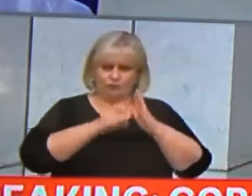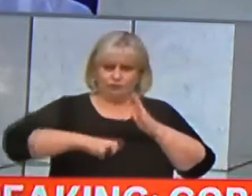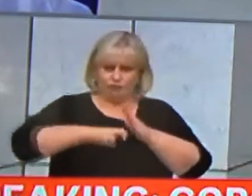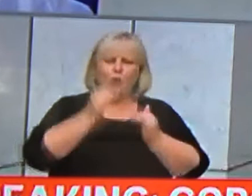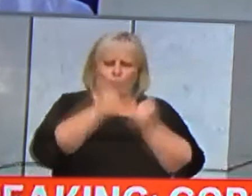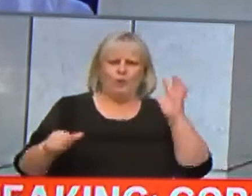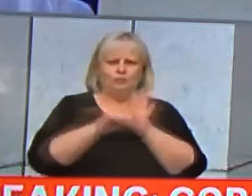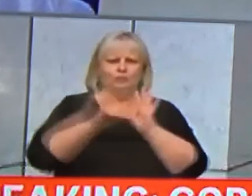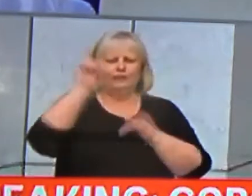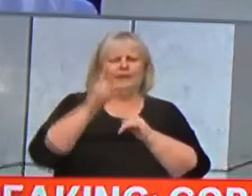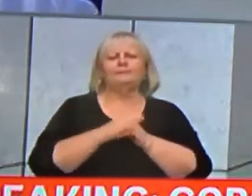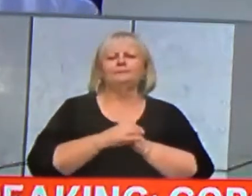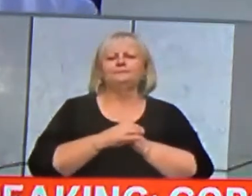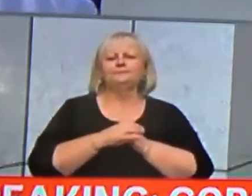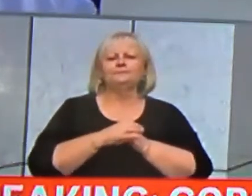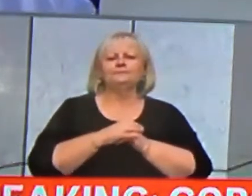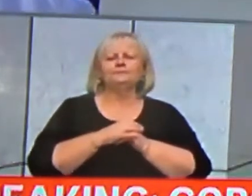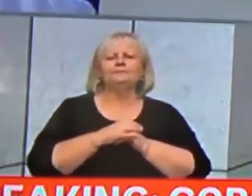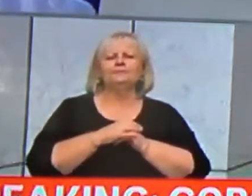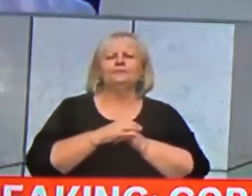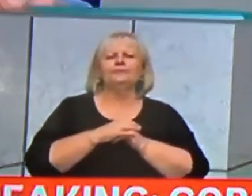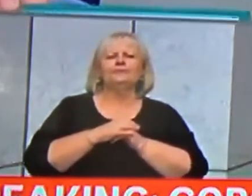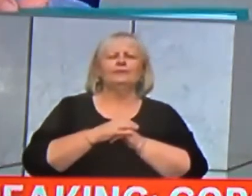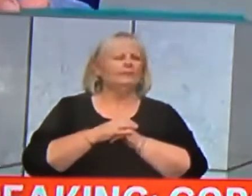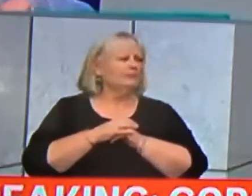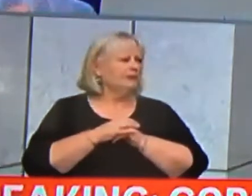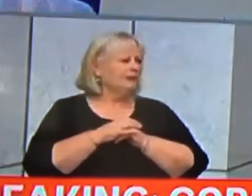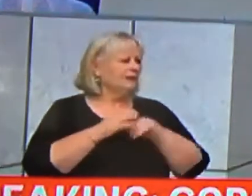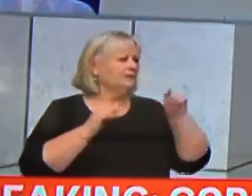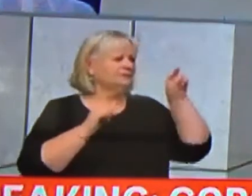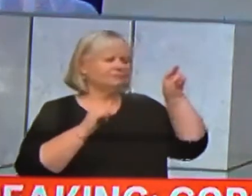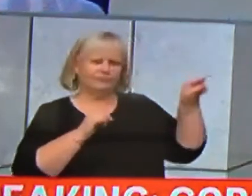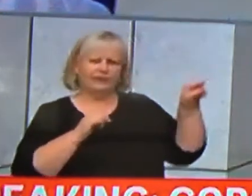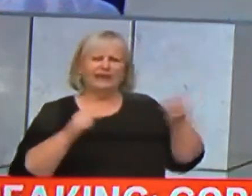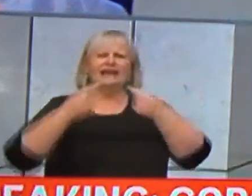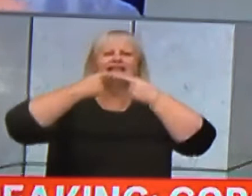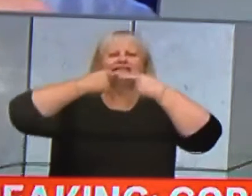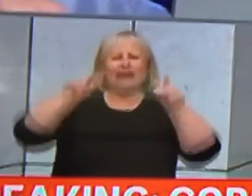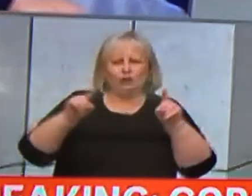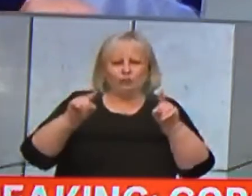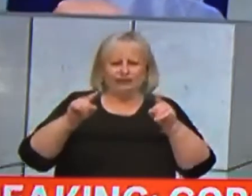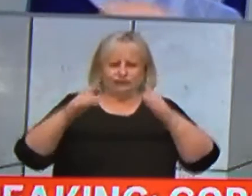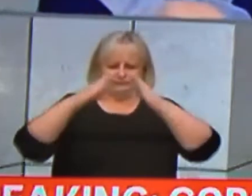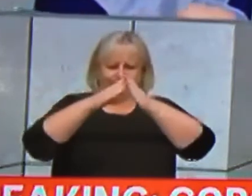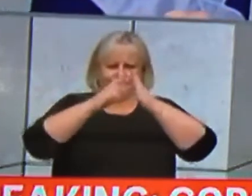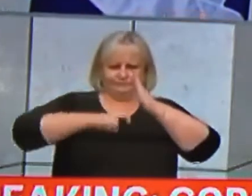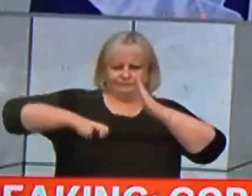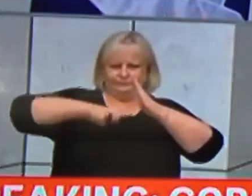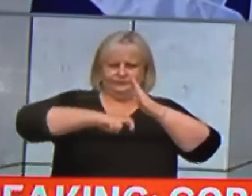particular. This is the isolation declaration card for